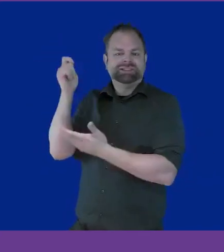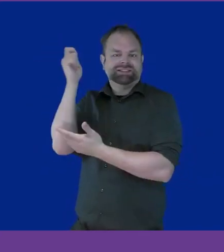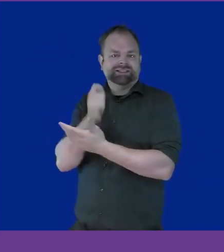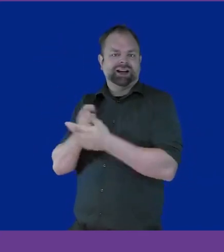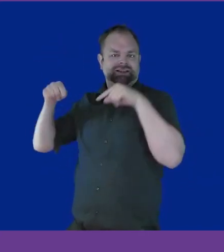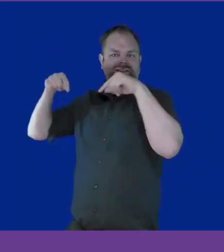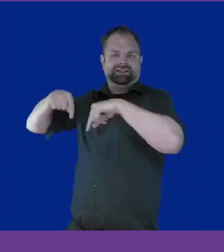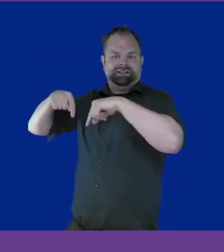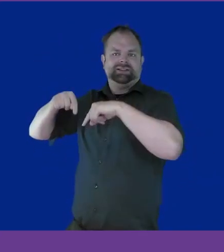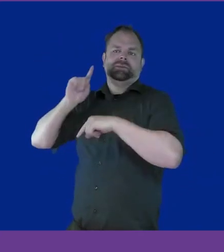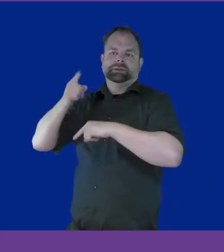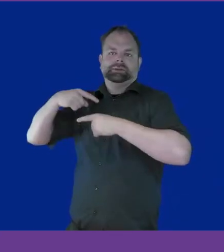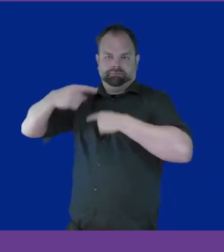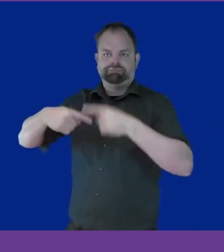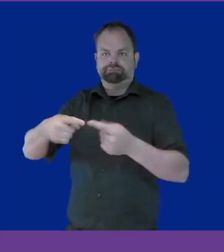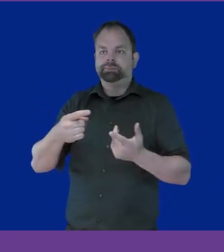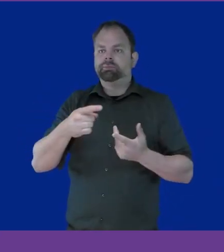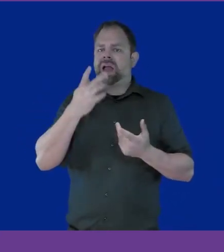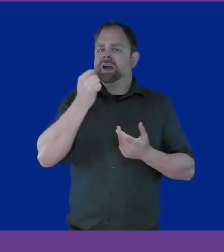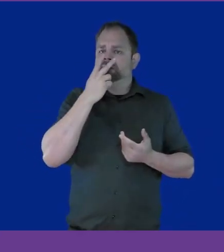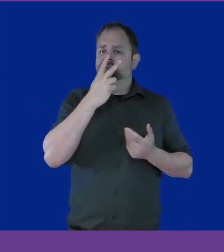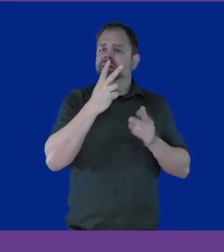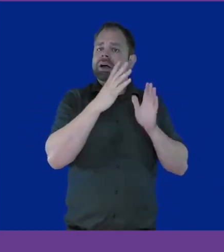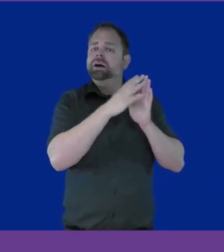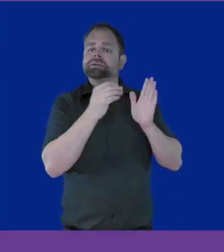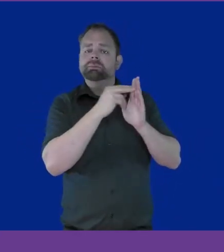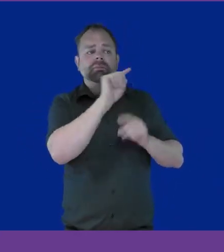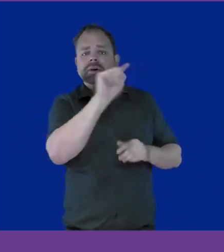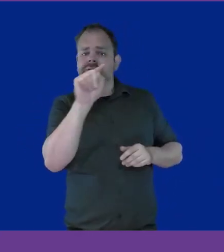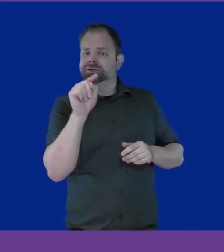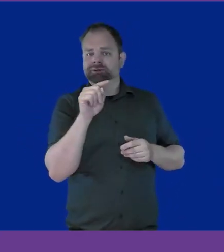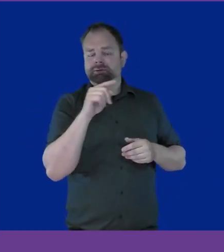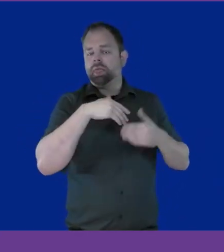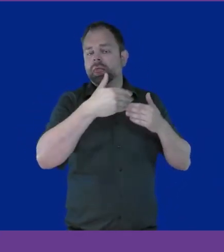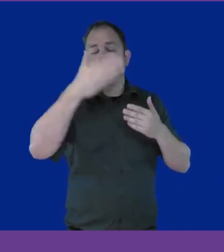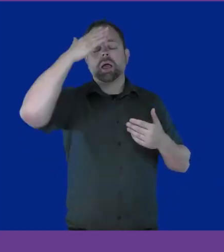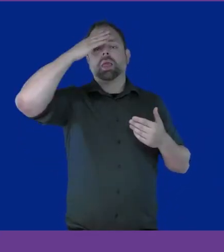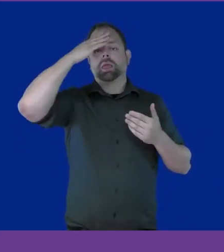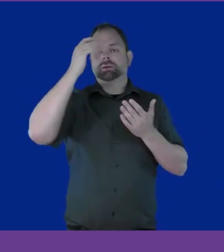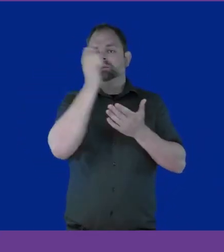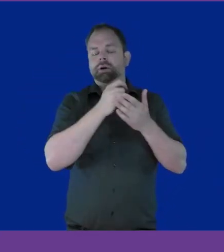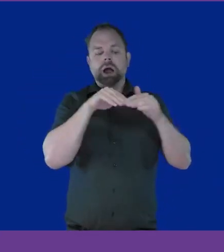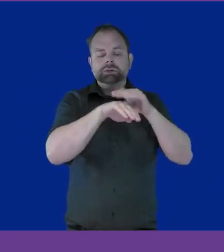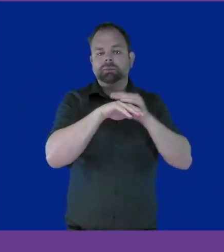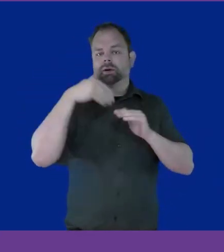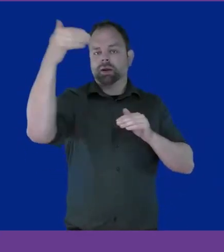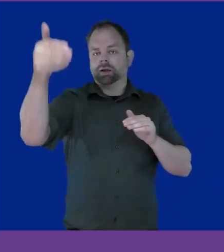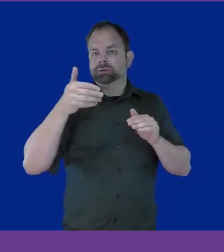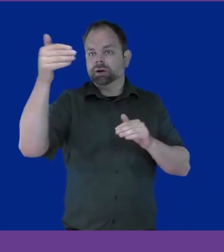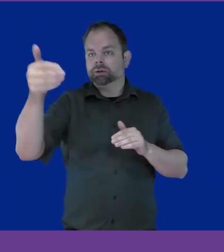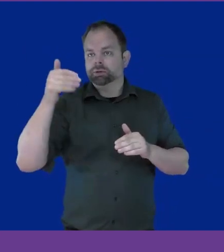which we've had a lot of today, is a very good example of that. Because when it comes to entering or using